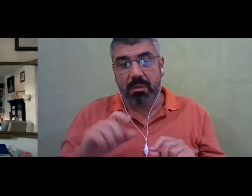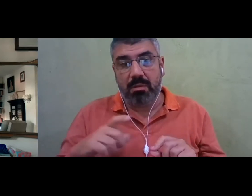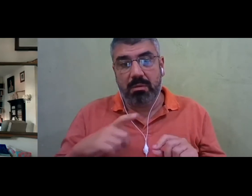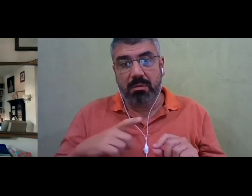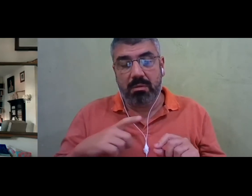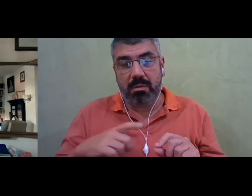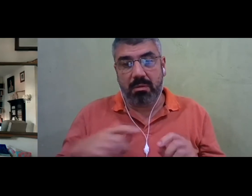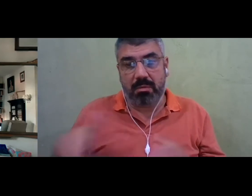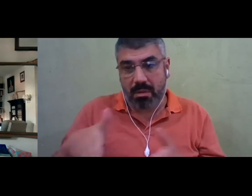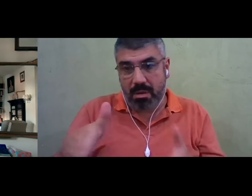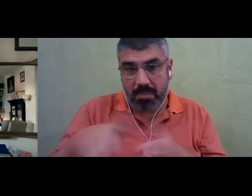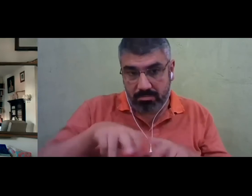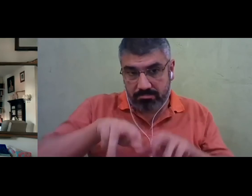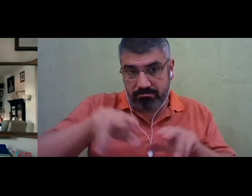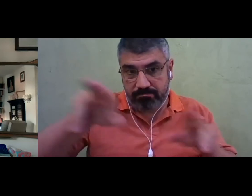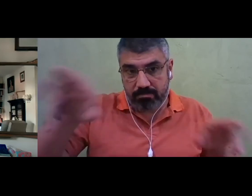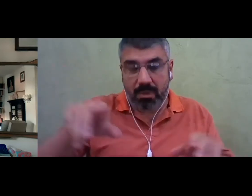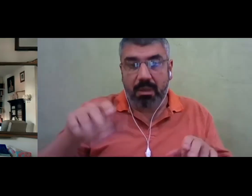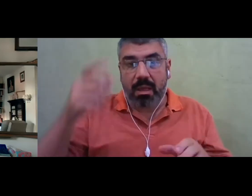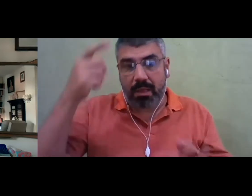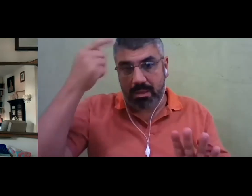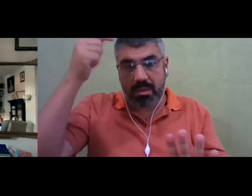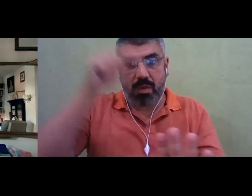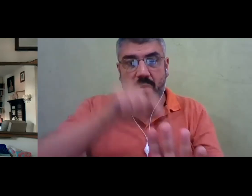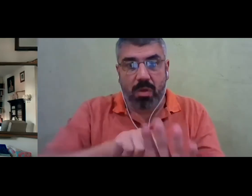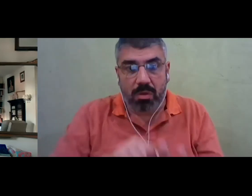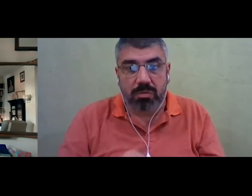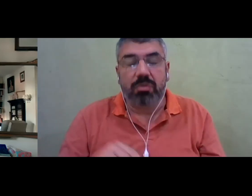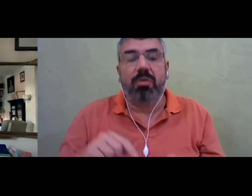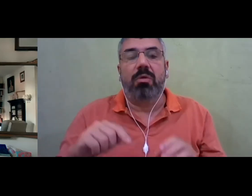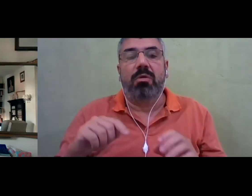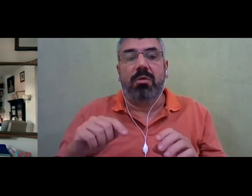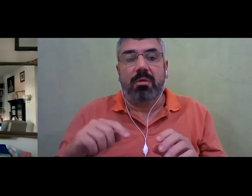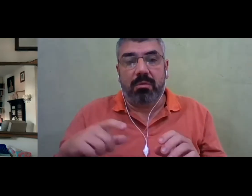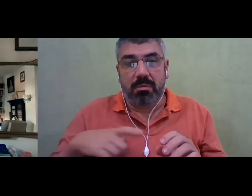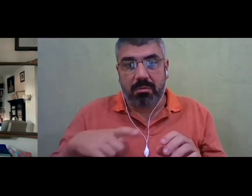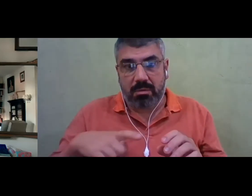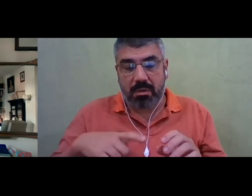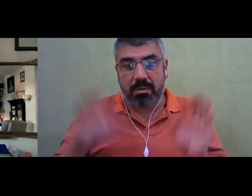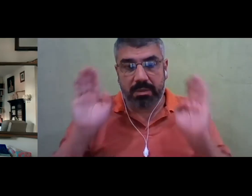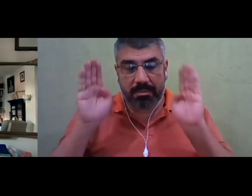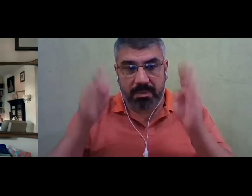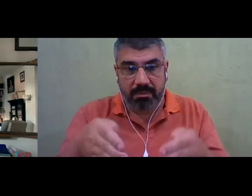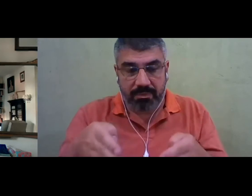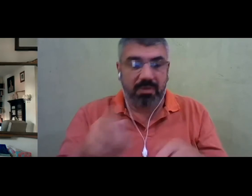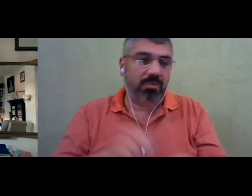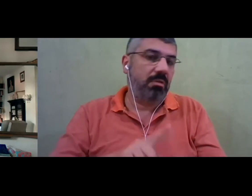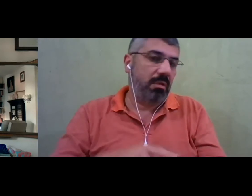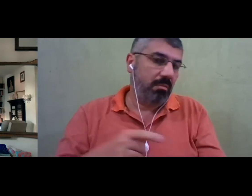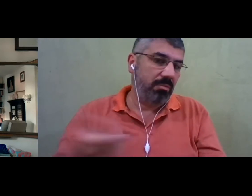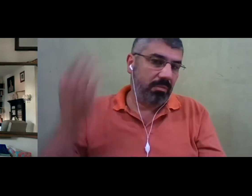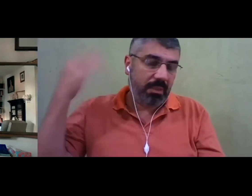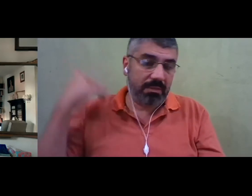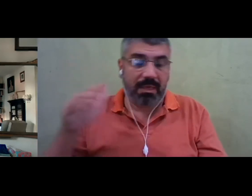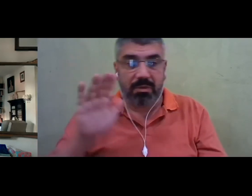ideological, because it depends on how people would look at this specific event in the past. And then,